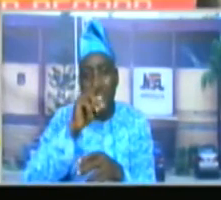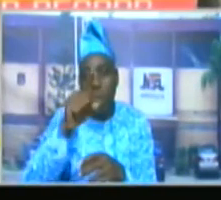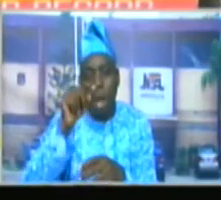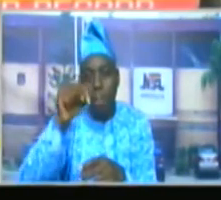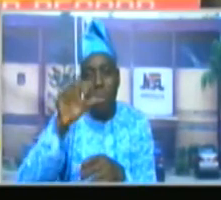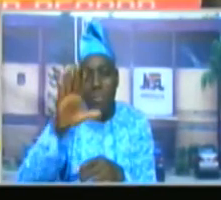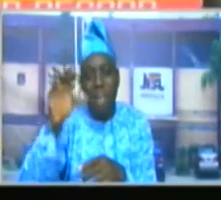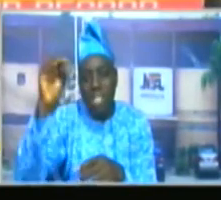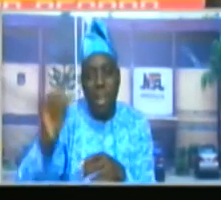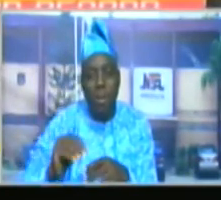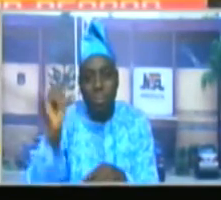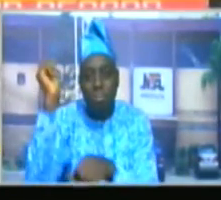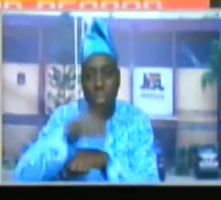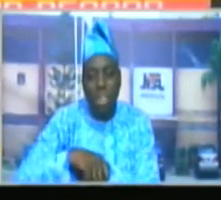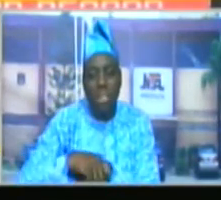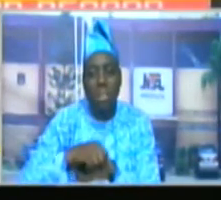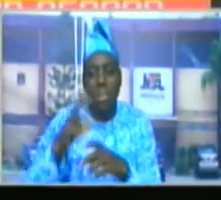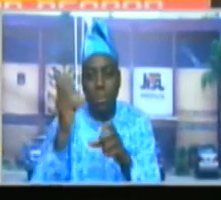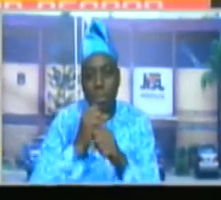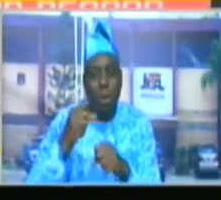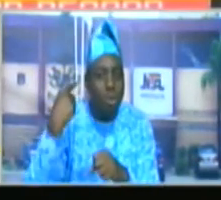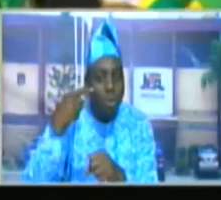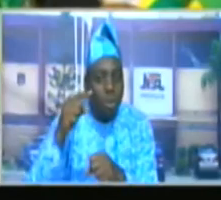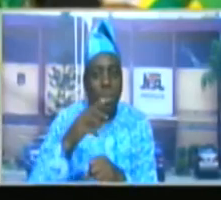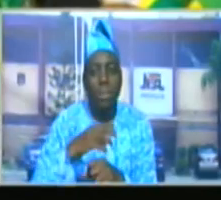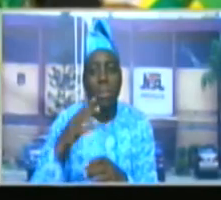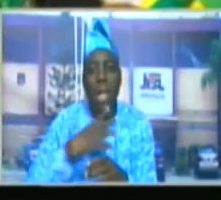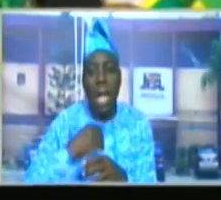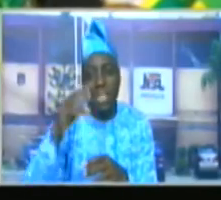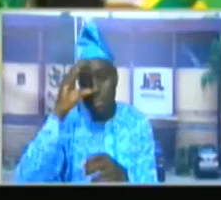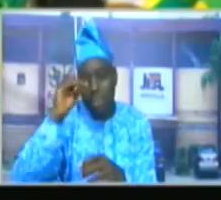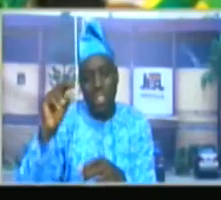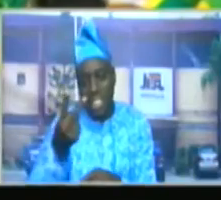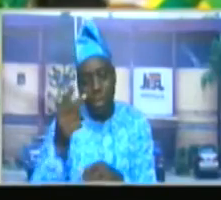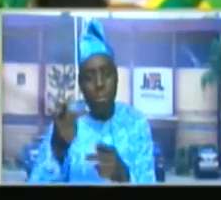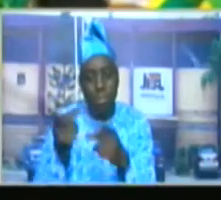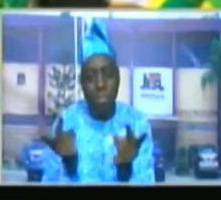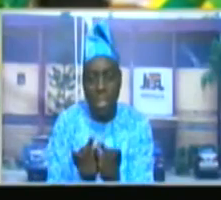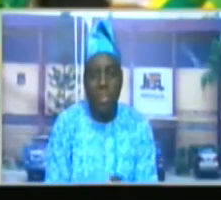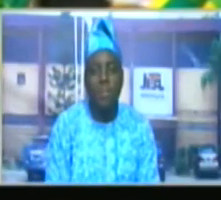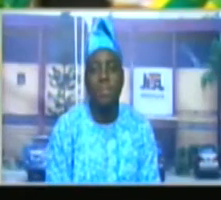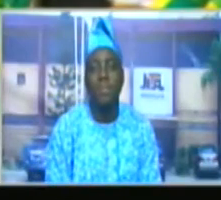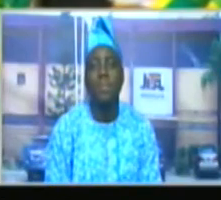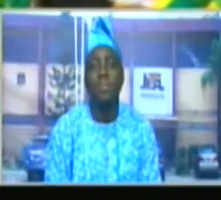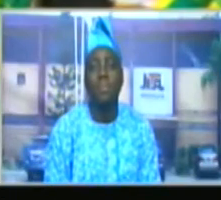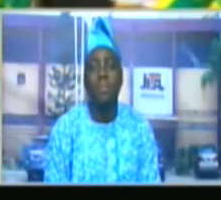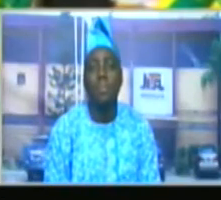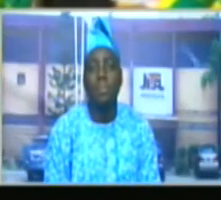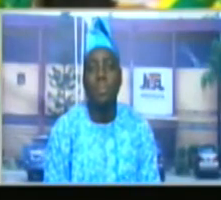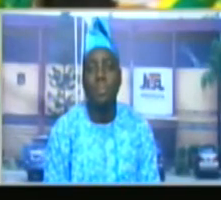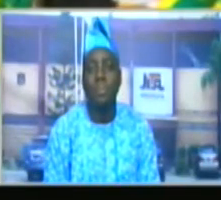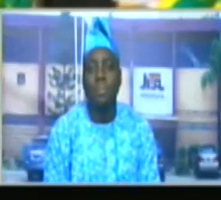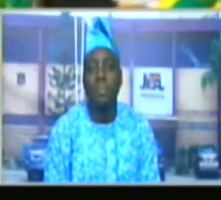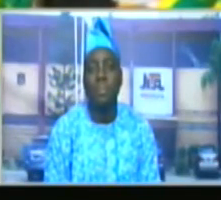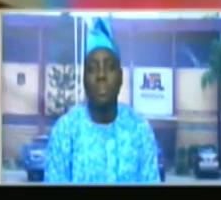seconds, beating compatriot Shelly Ann Fraser-Pryce to second place. That sports update. I am Kene Ima Abudike,